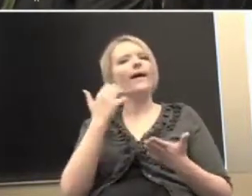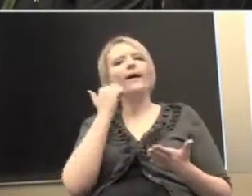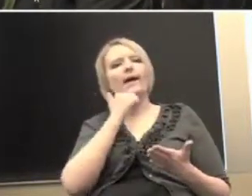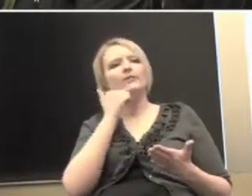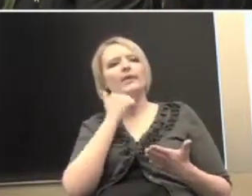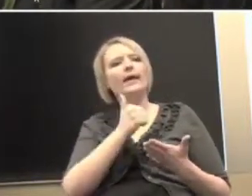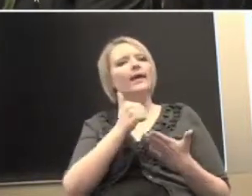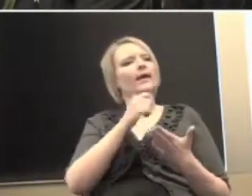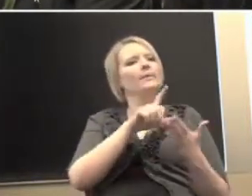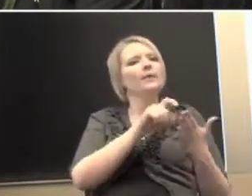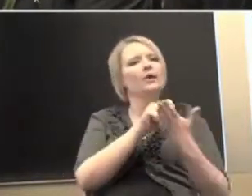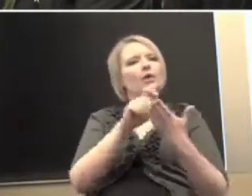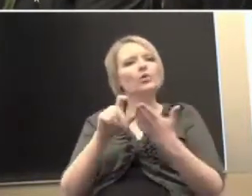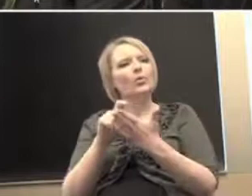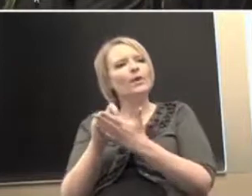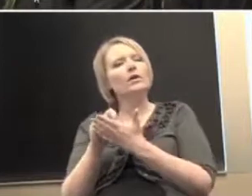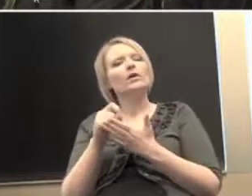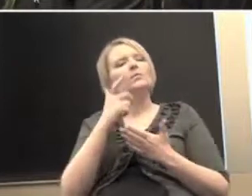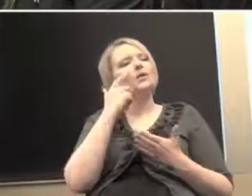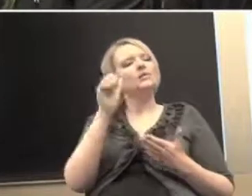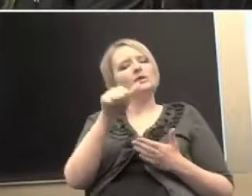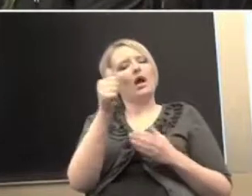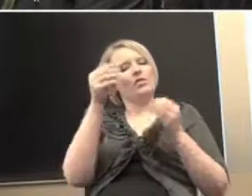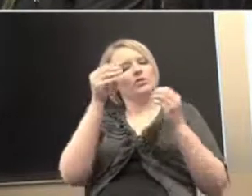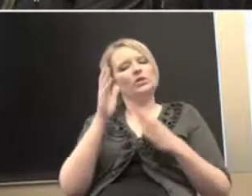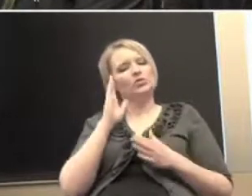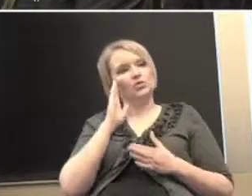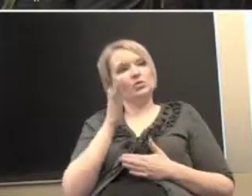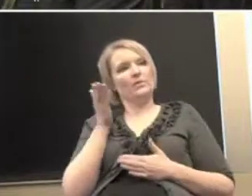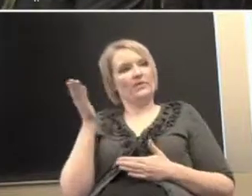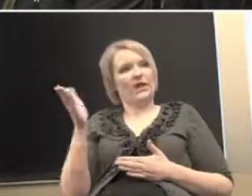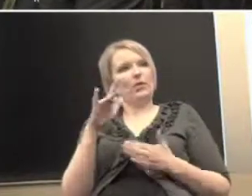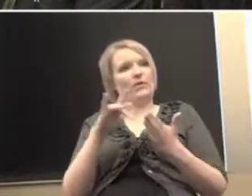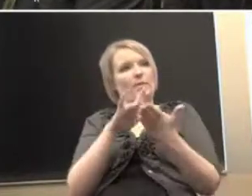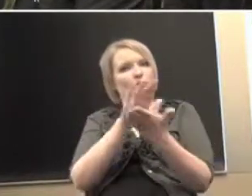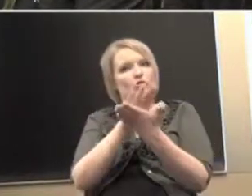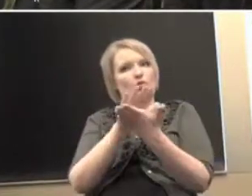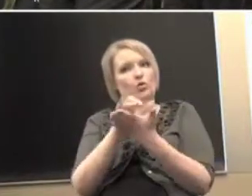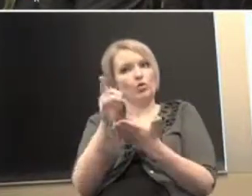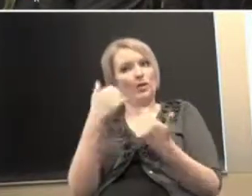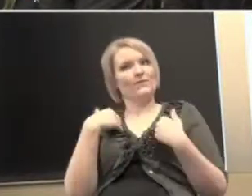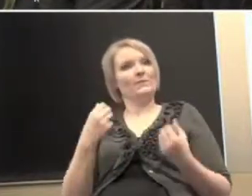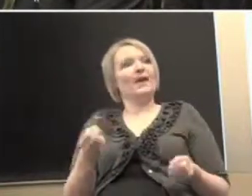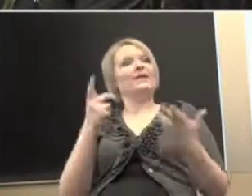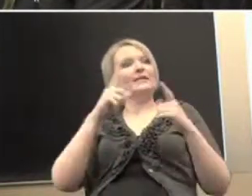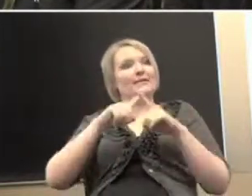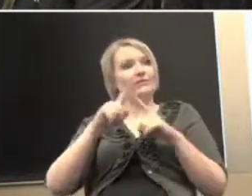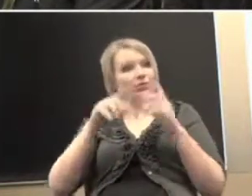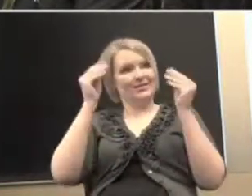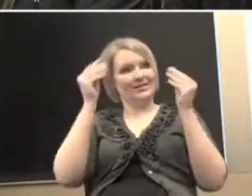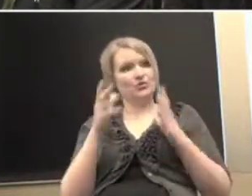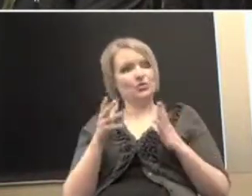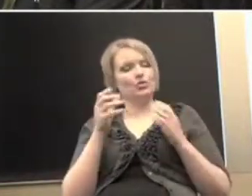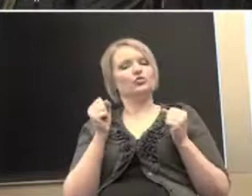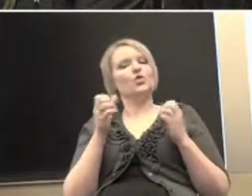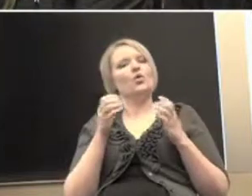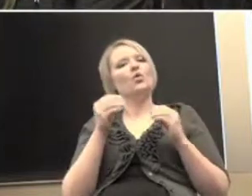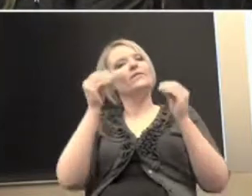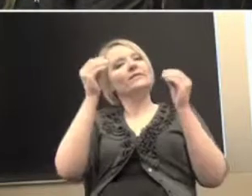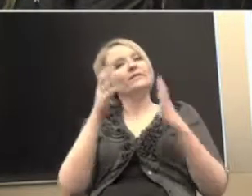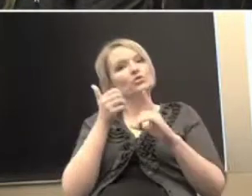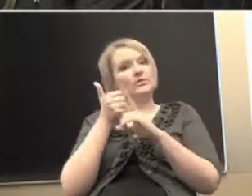on, on what the other teachers, because the other teachers are going to be, you're in middle school, you have how many different teachers. The